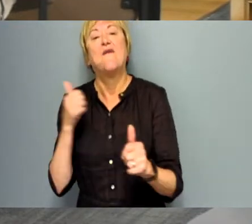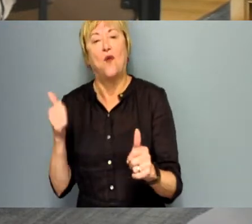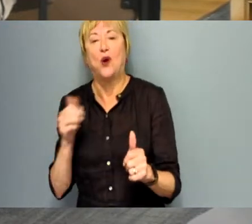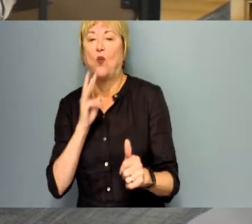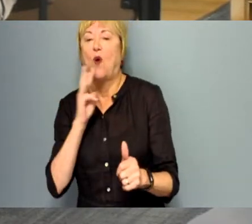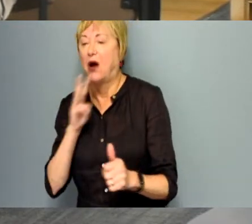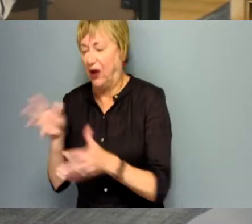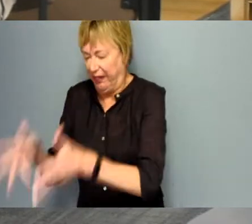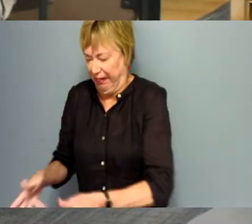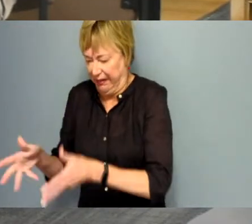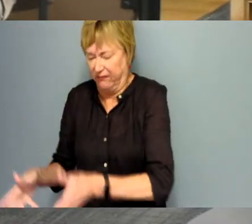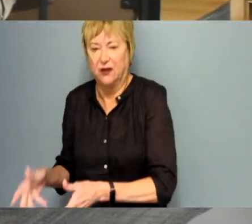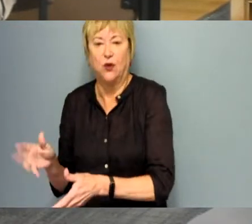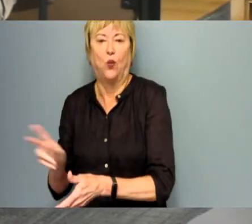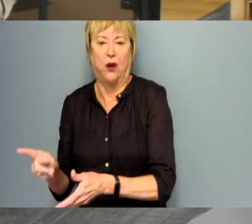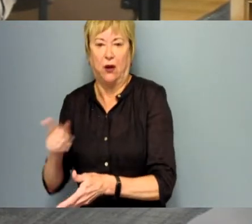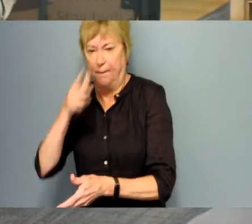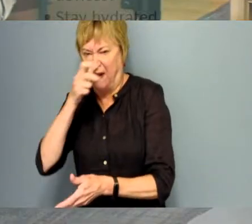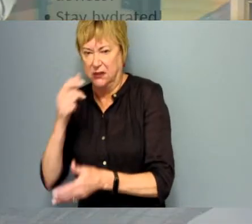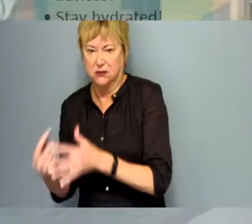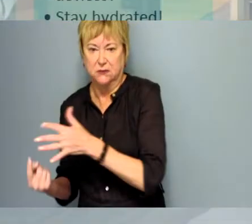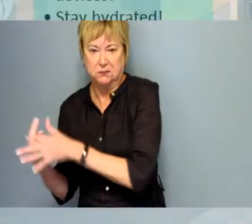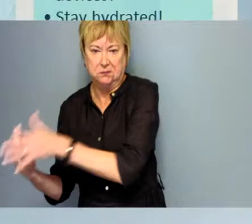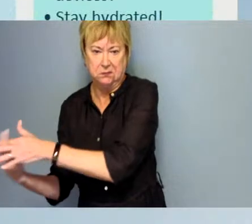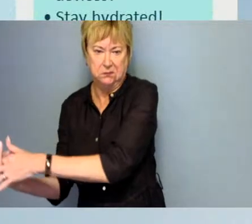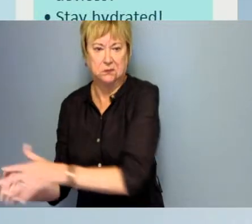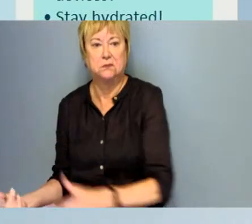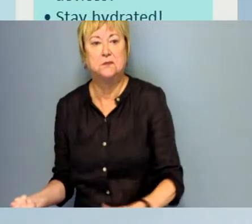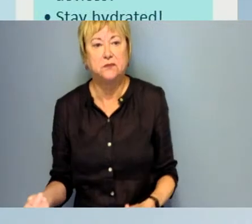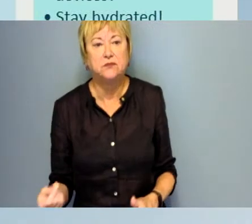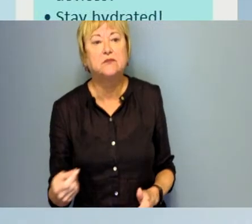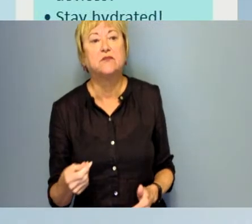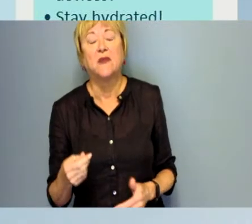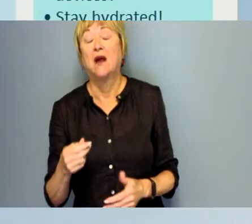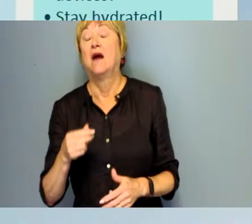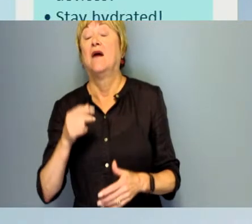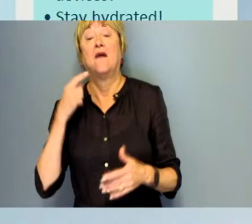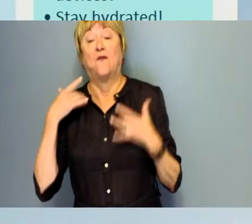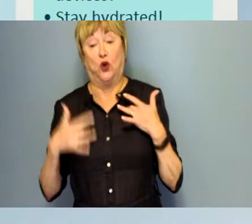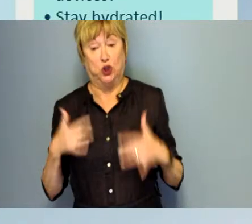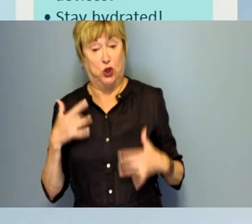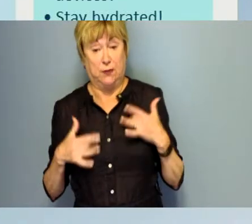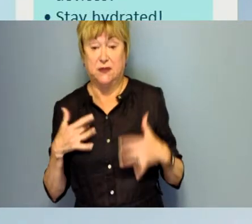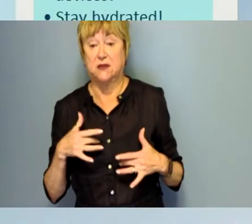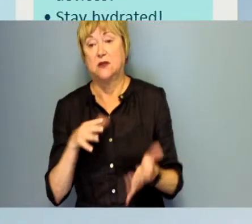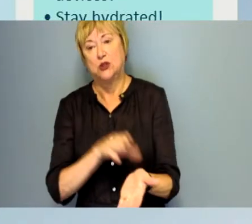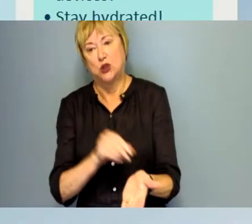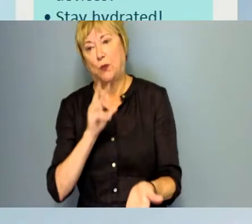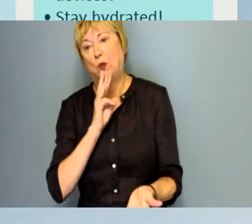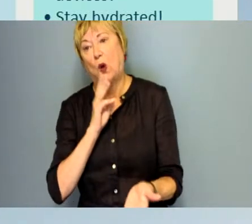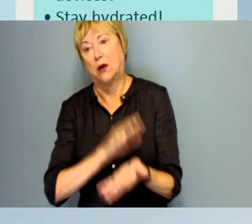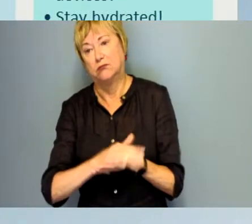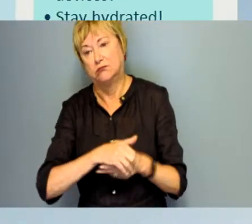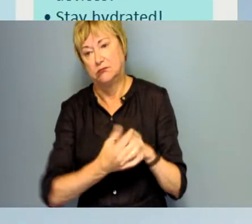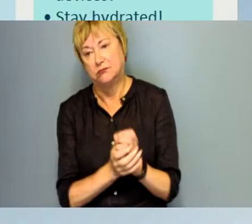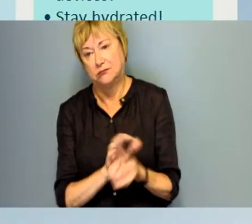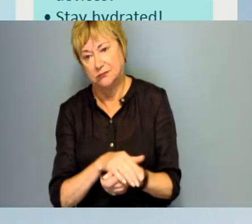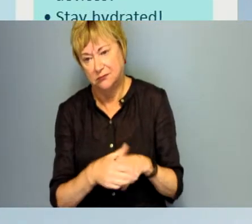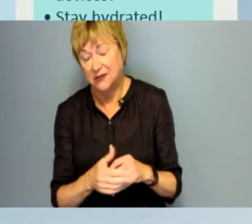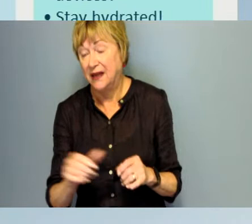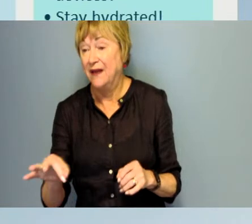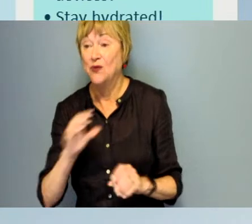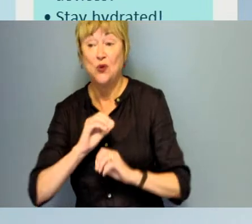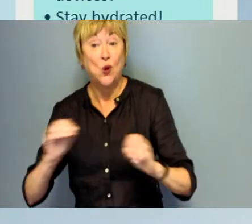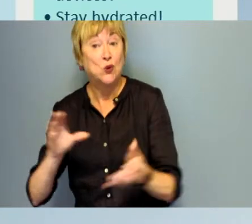grounds. Germs, hand washing with soap and water is always the best thing. If you can't do that, make sure you use hand